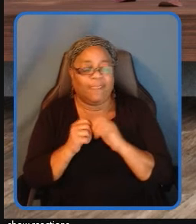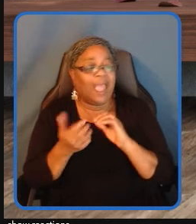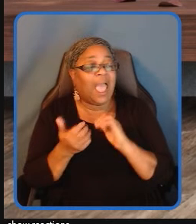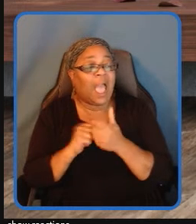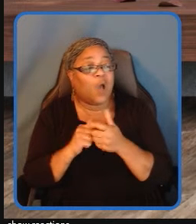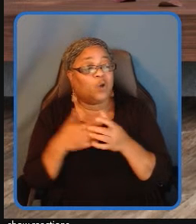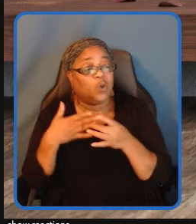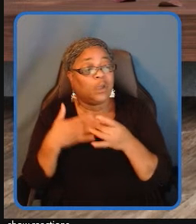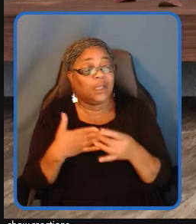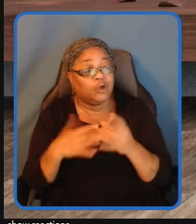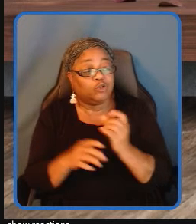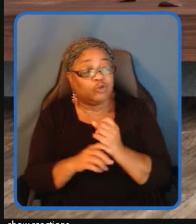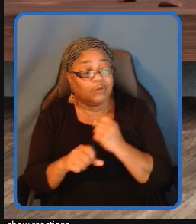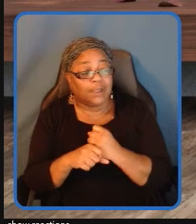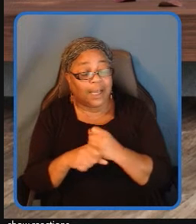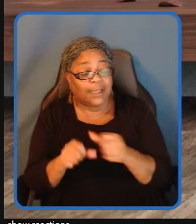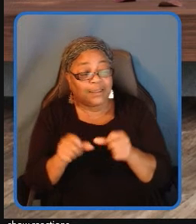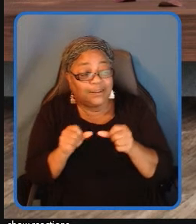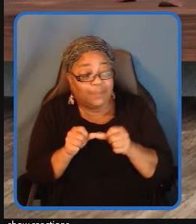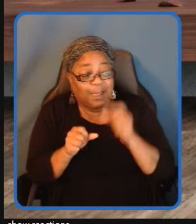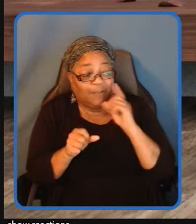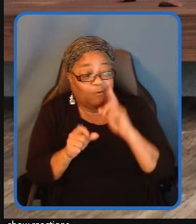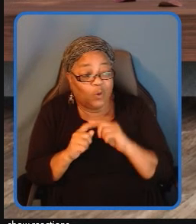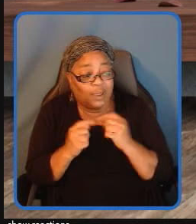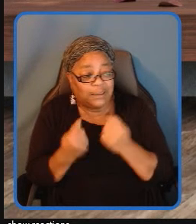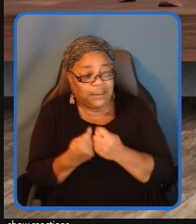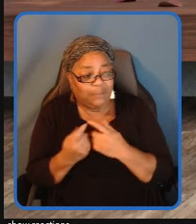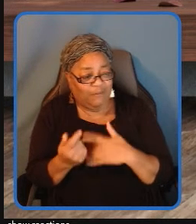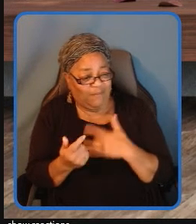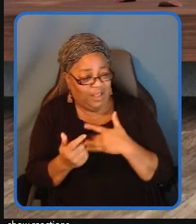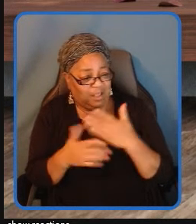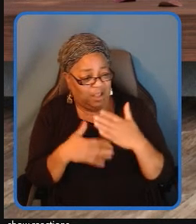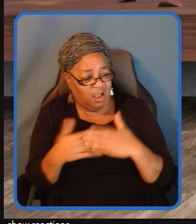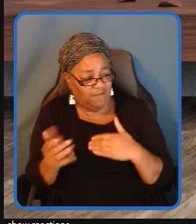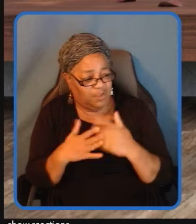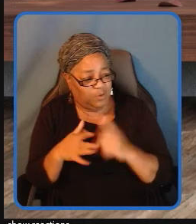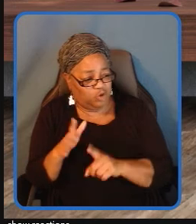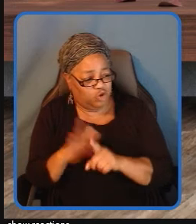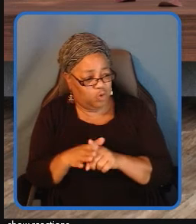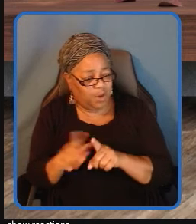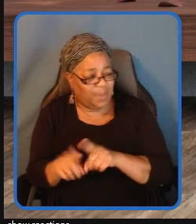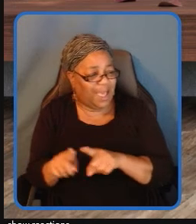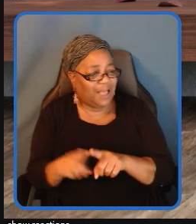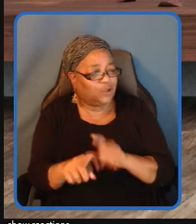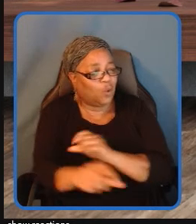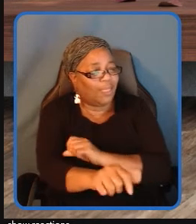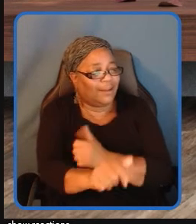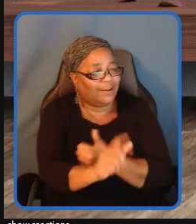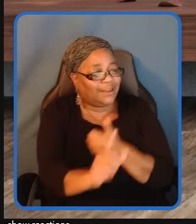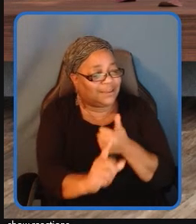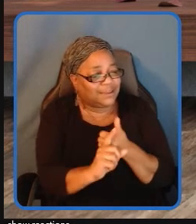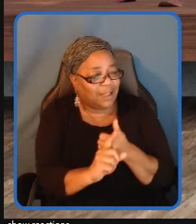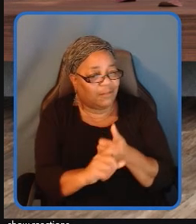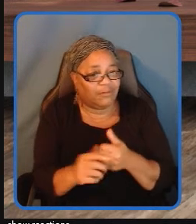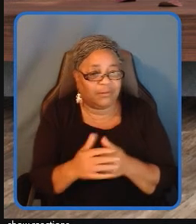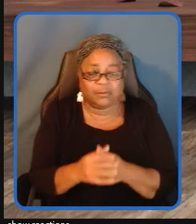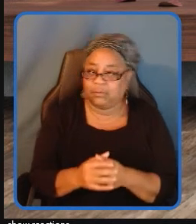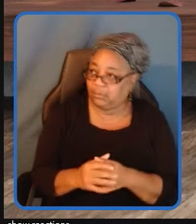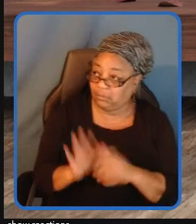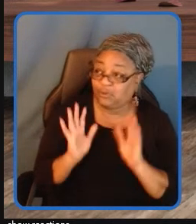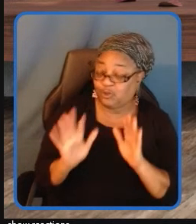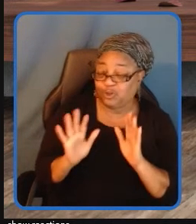a space for their team to truly feel comfortable showing up as their authentic self? That's a great